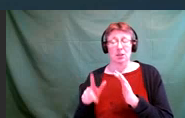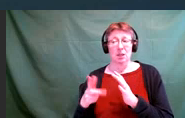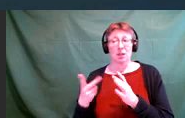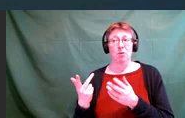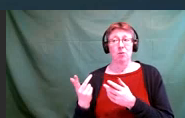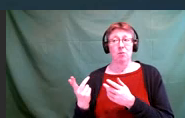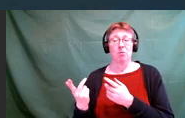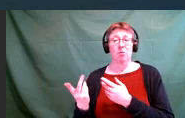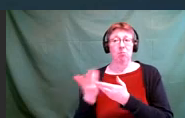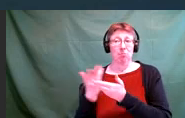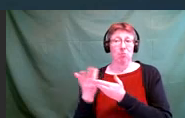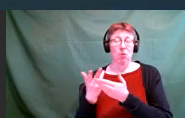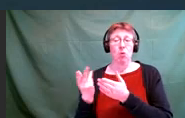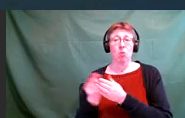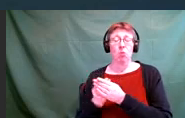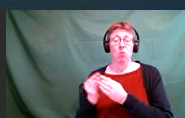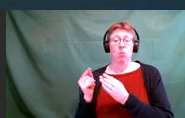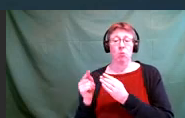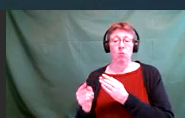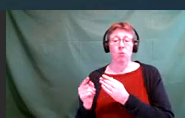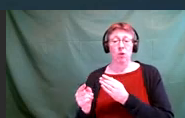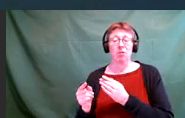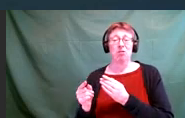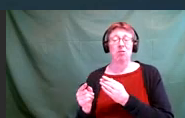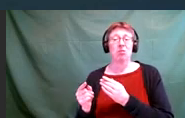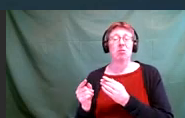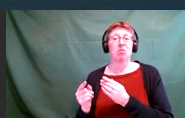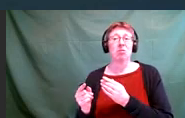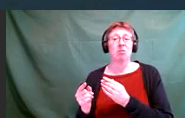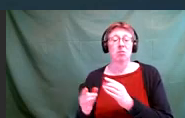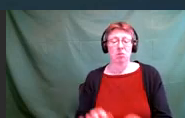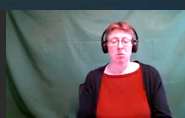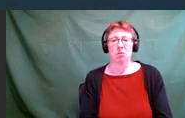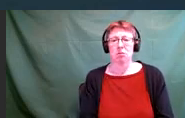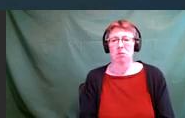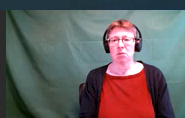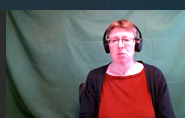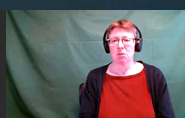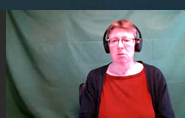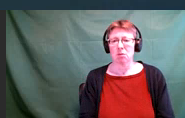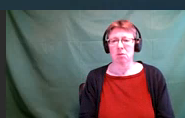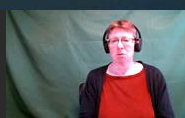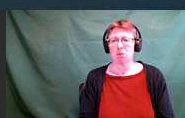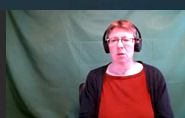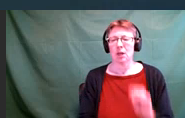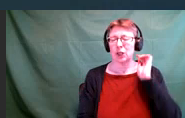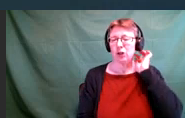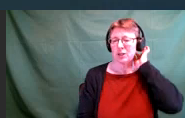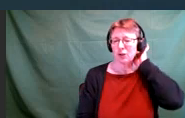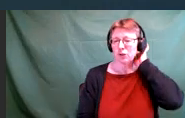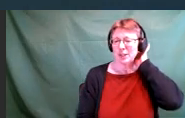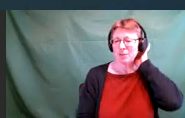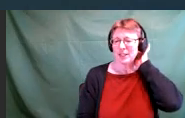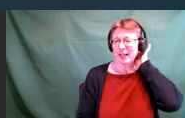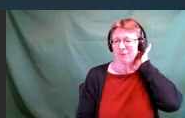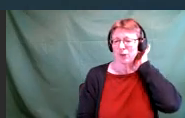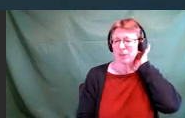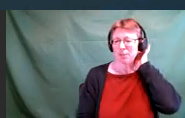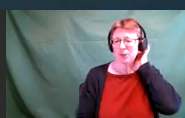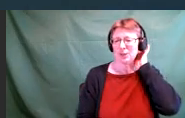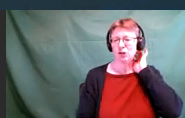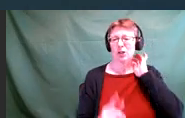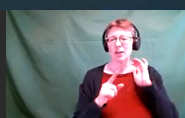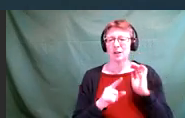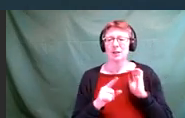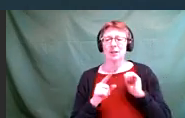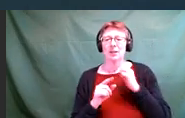discussing the performance of Berkshire Hathaway, which is an investment company. And can you say those names again for